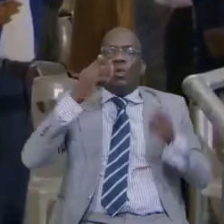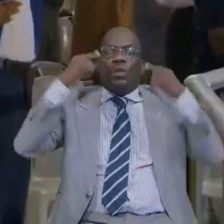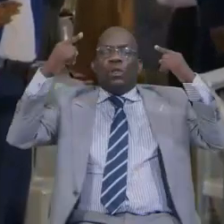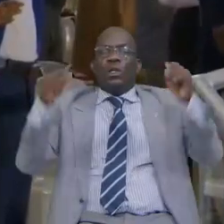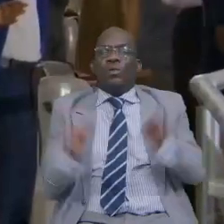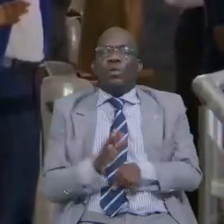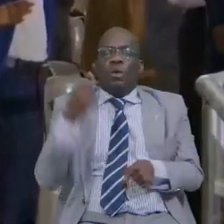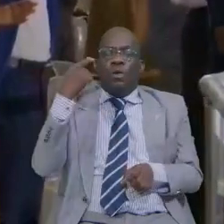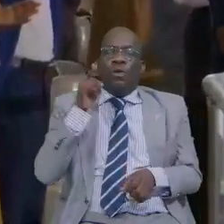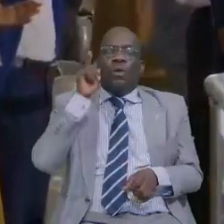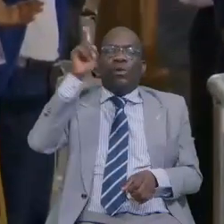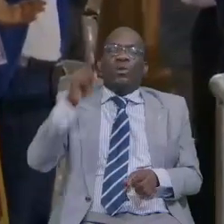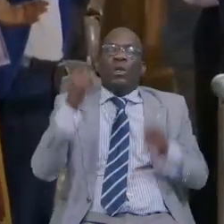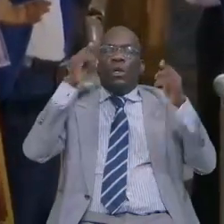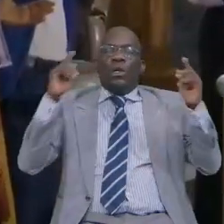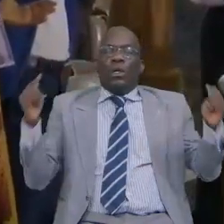Triumphant for you,